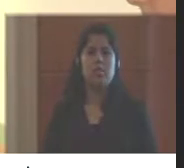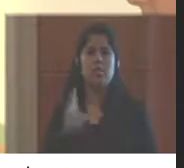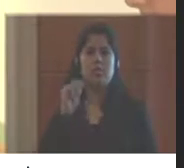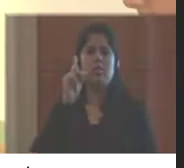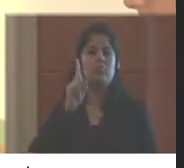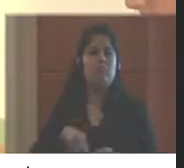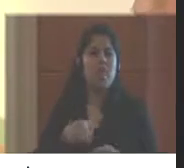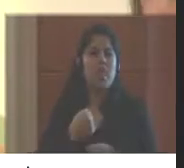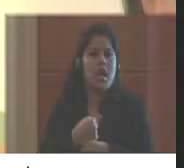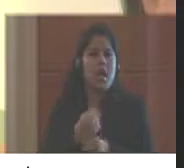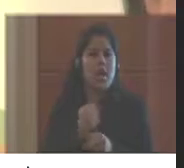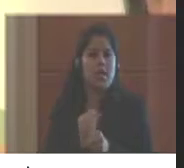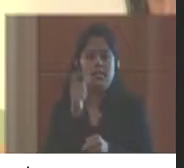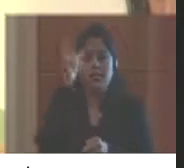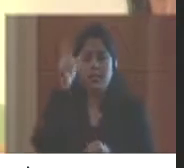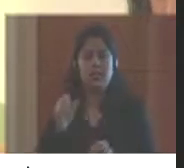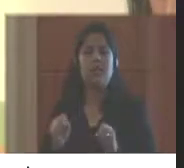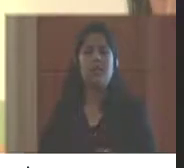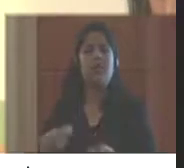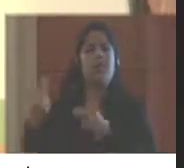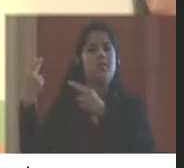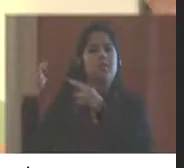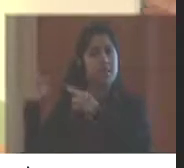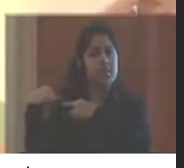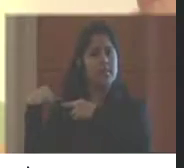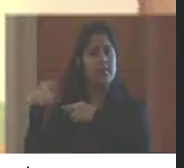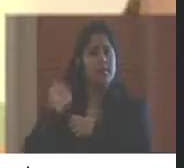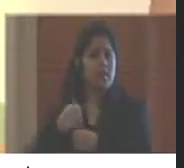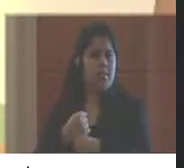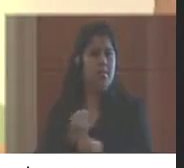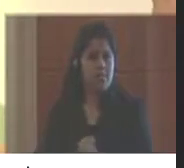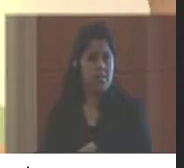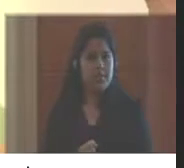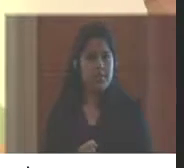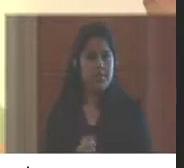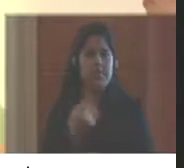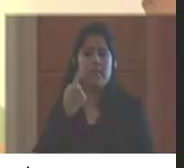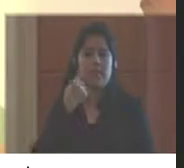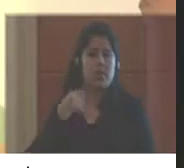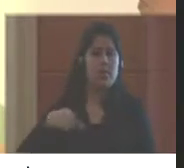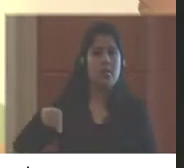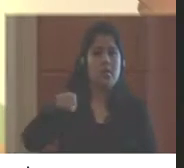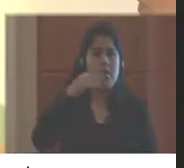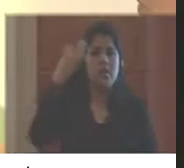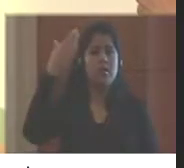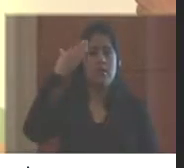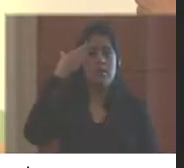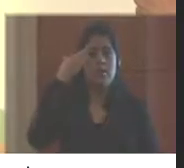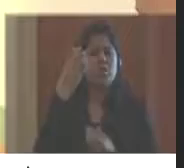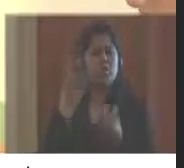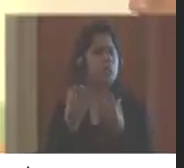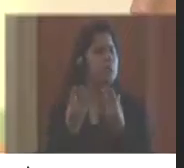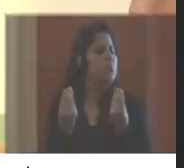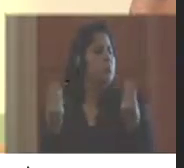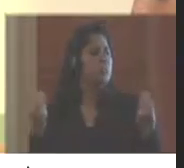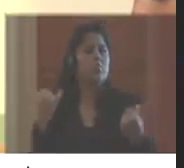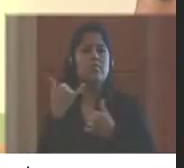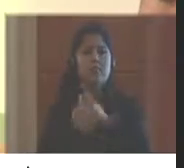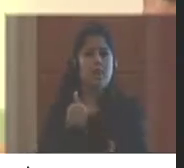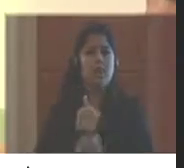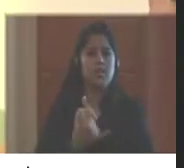for doing. You know, in many countries, and this actually goes also to